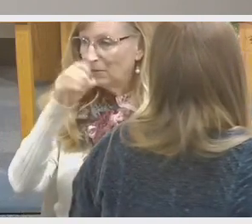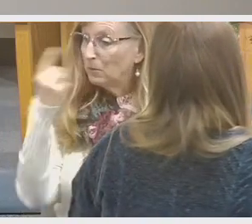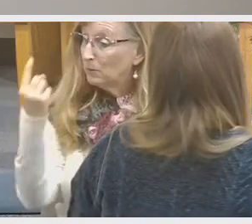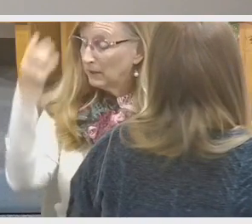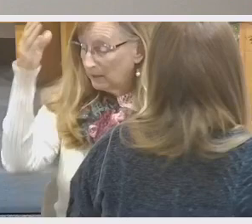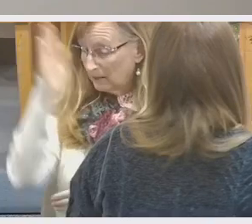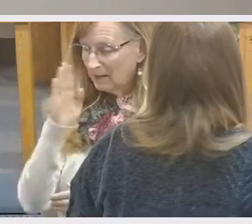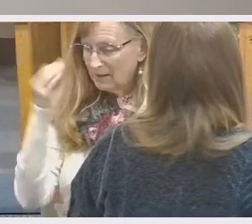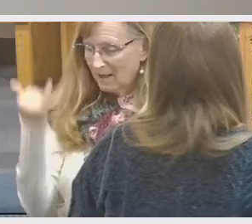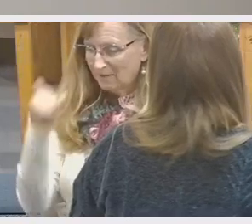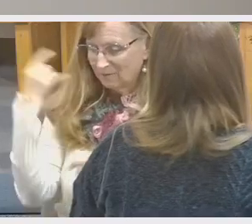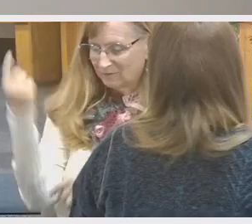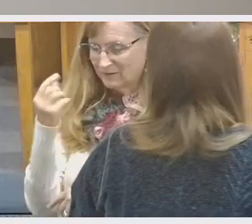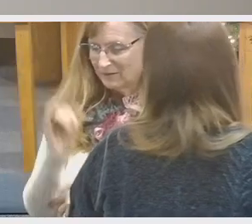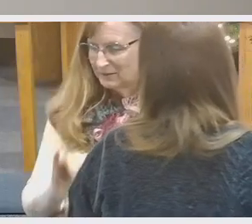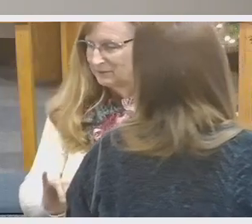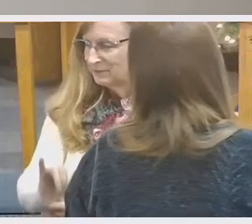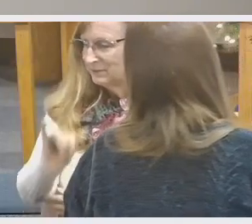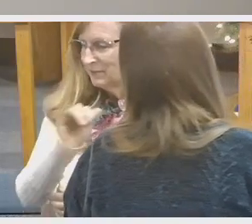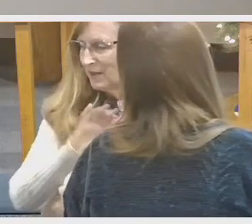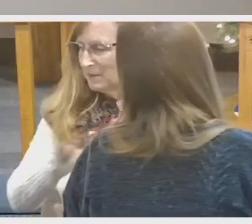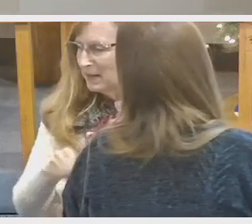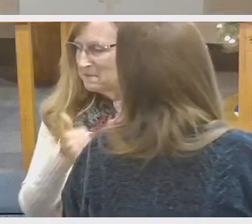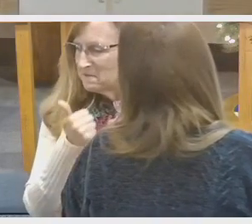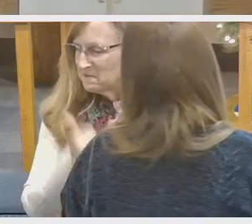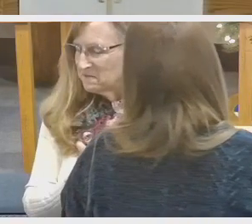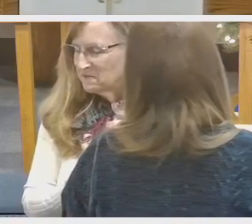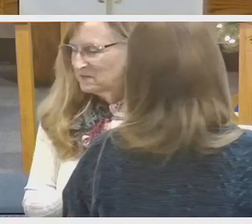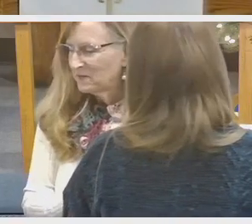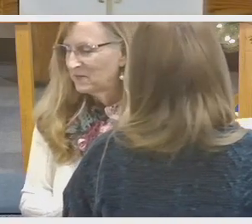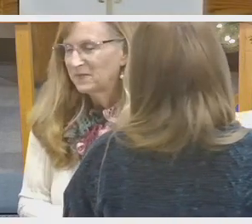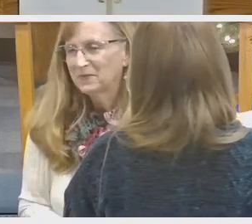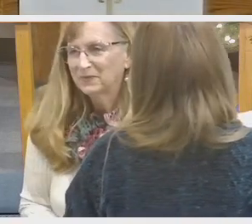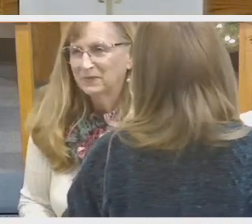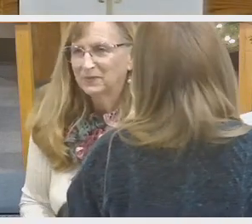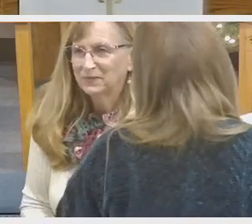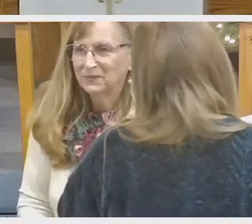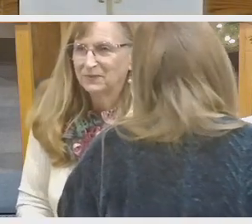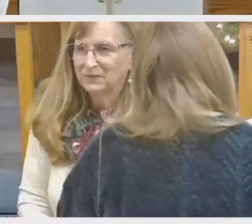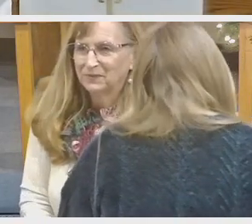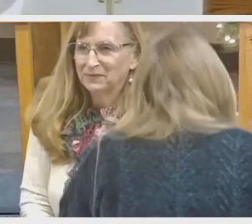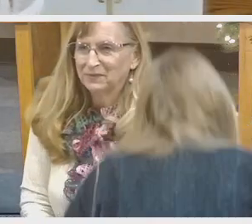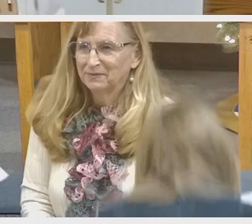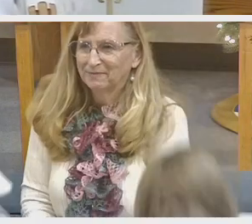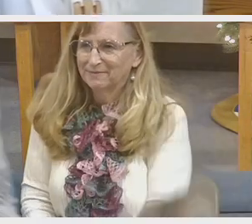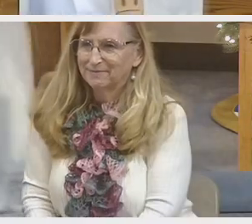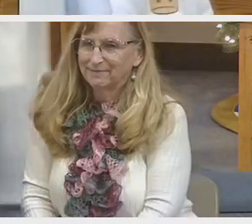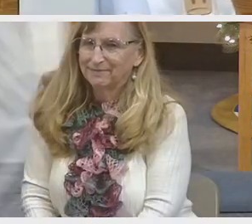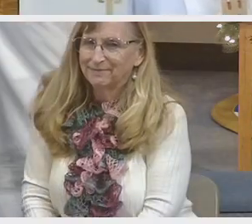now and forever. Amen. Please be seated.